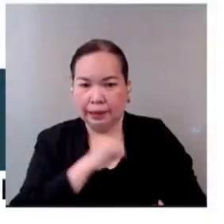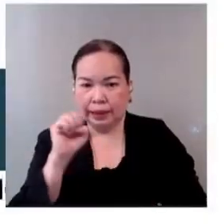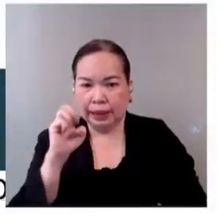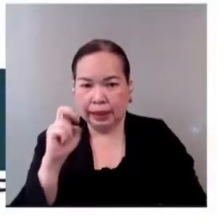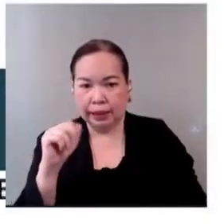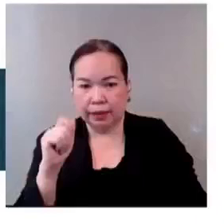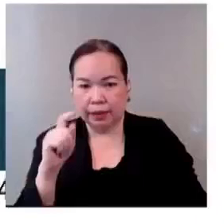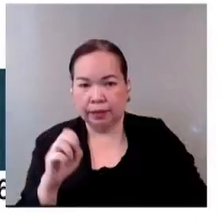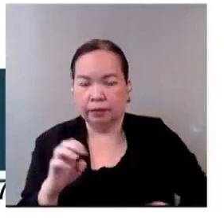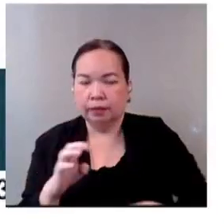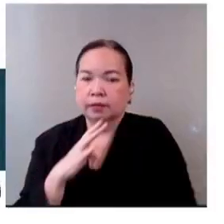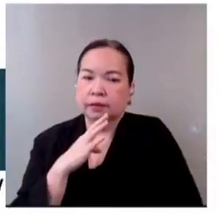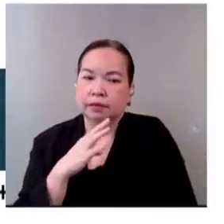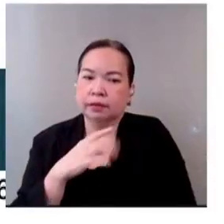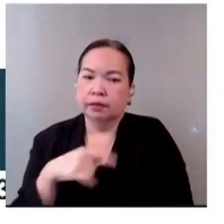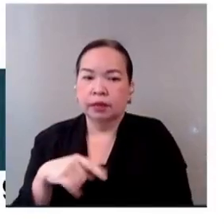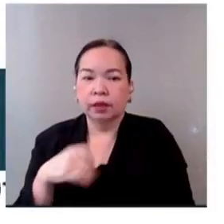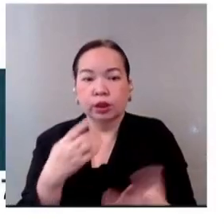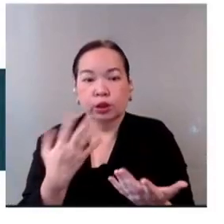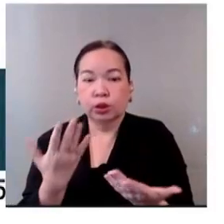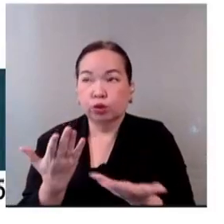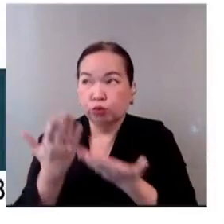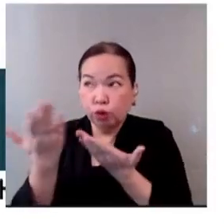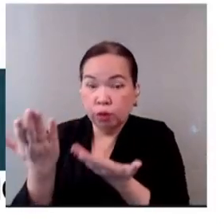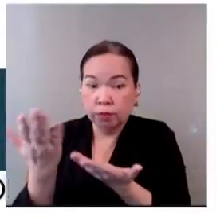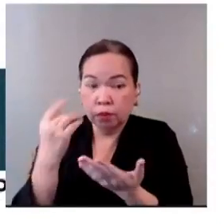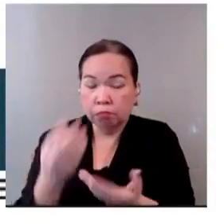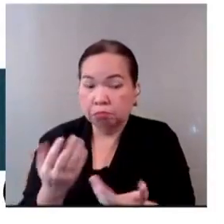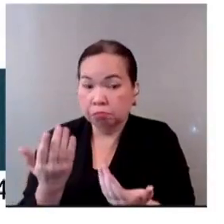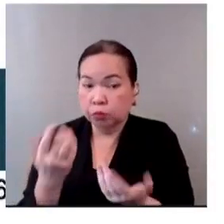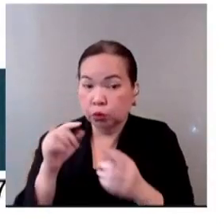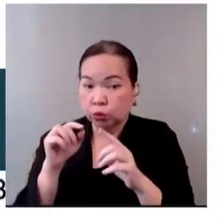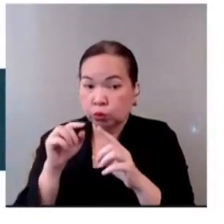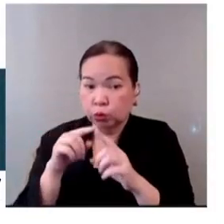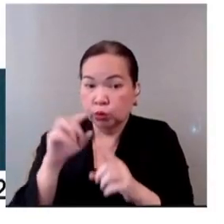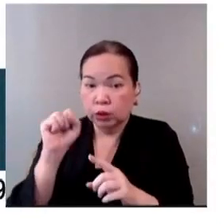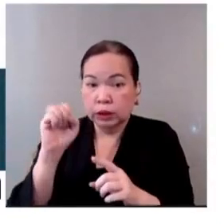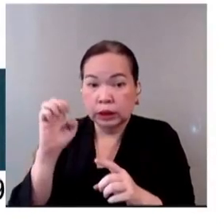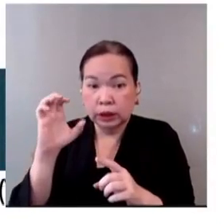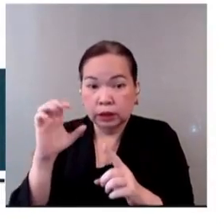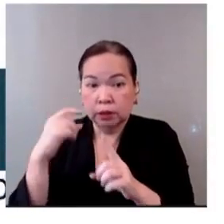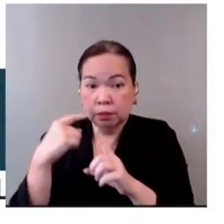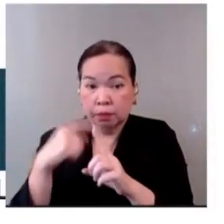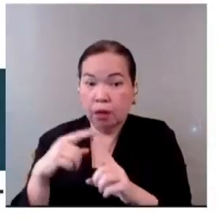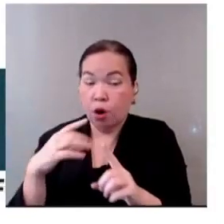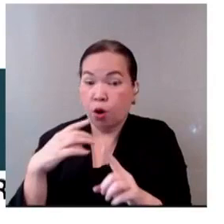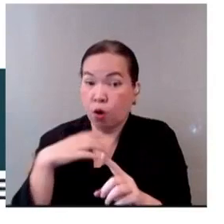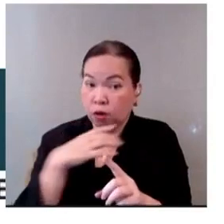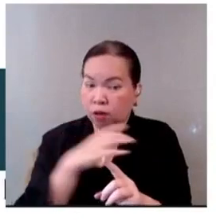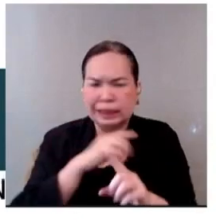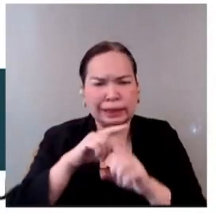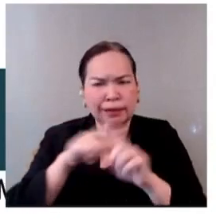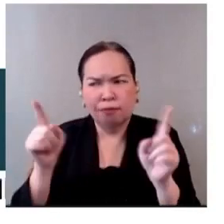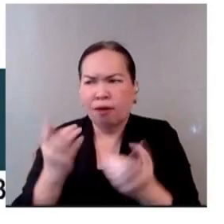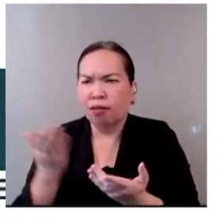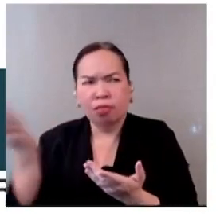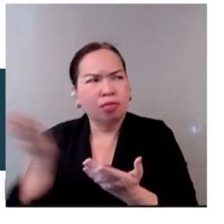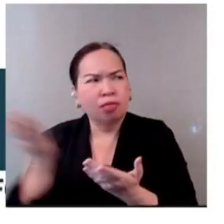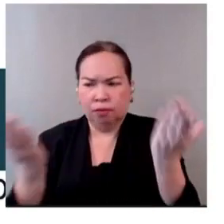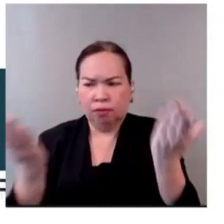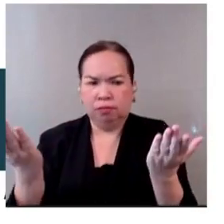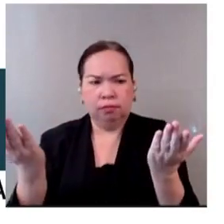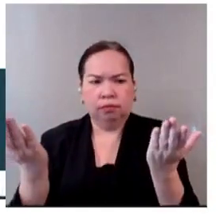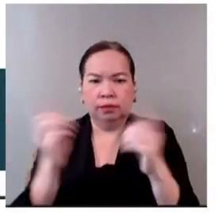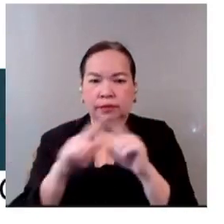The documents that they were submitting to SEC and they were submitting to Congress were different. And this was confirmed